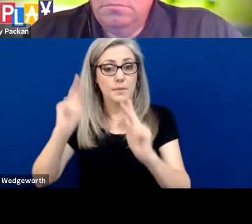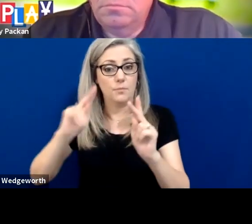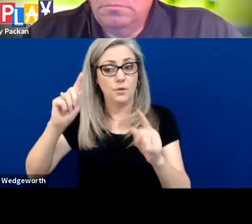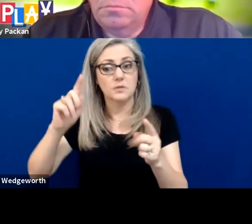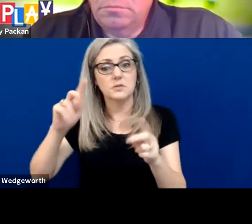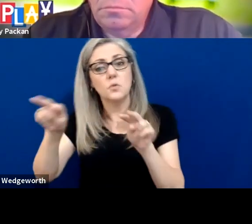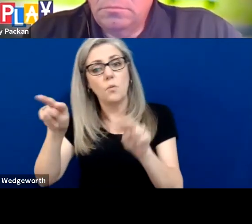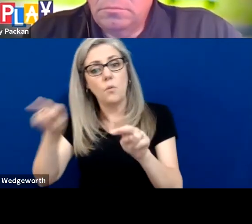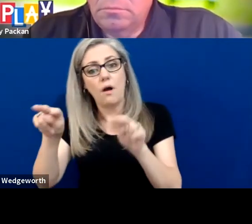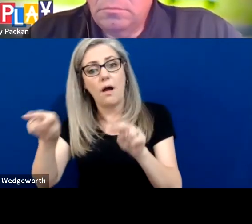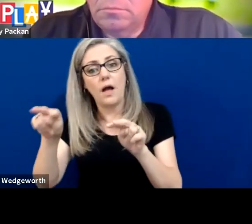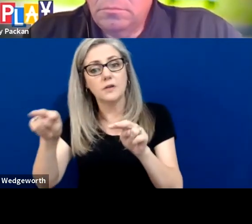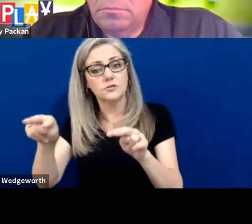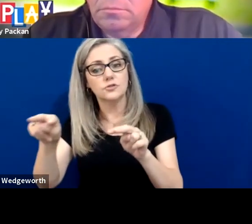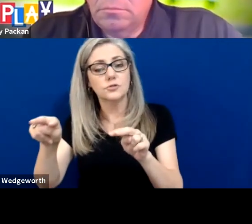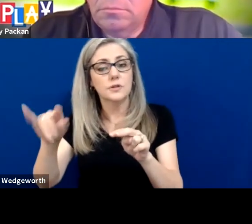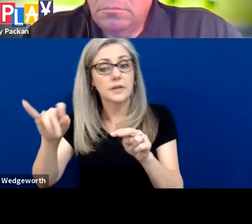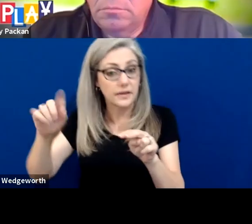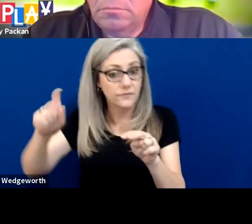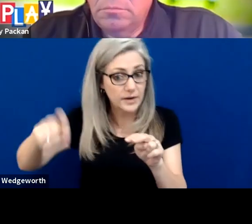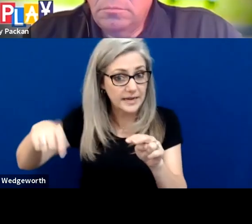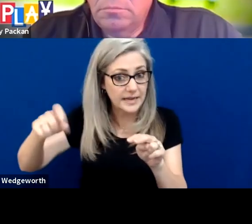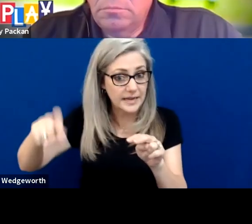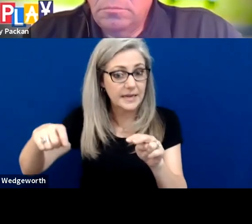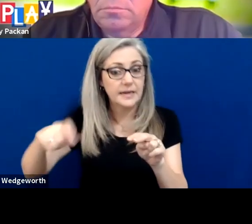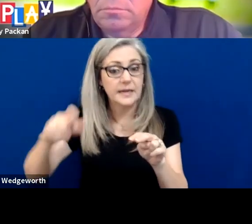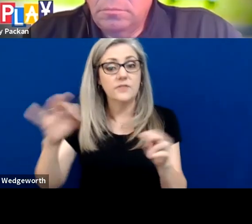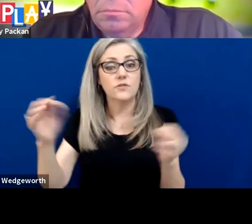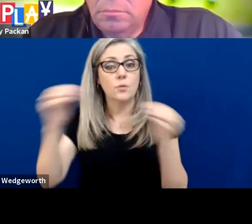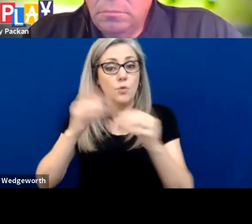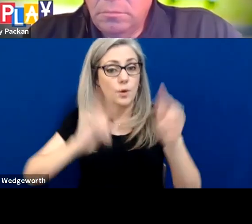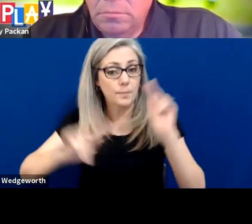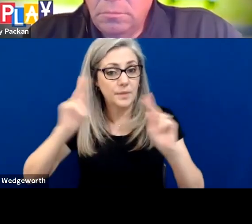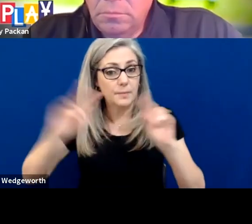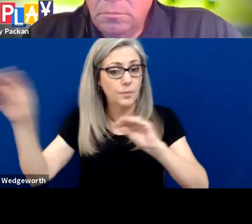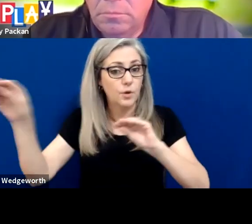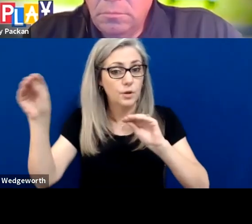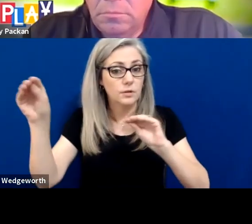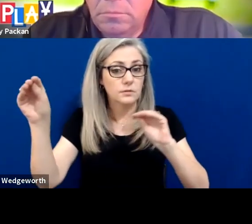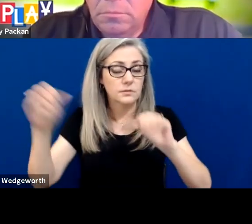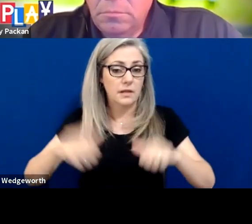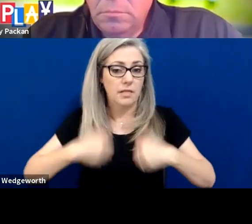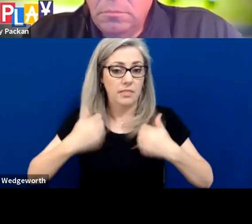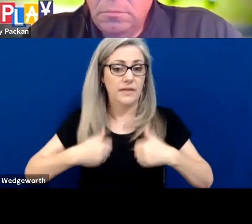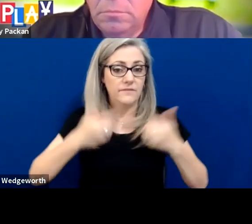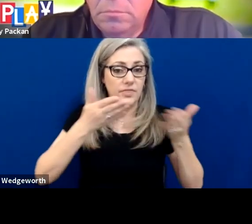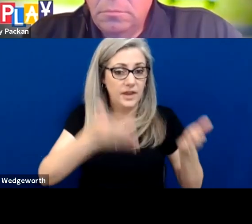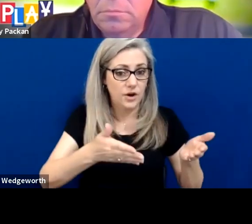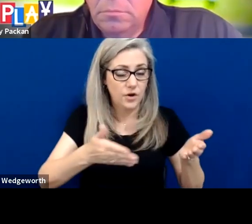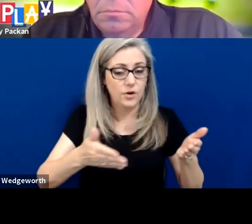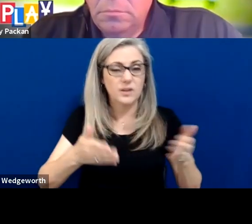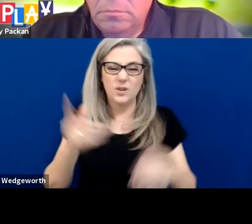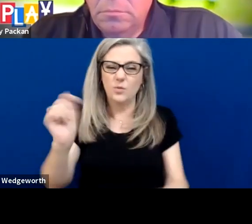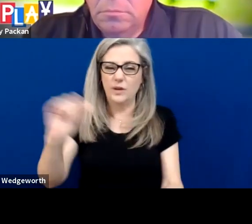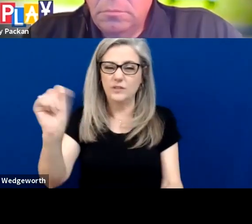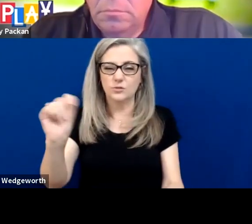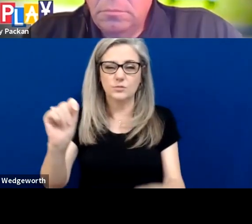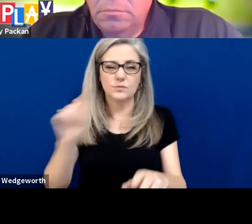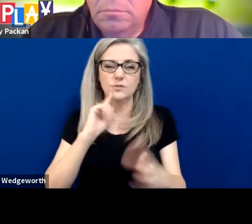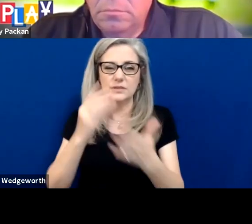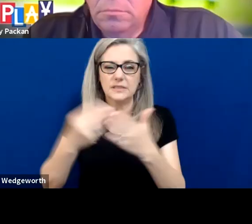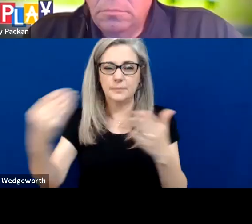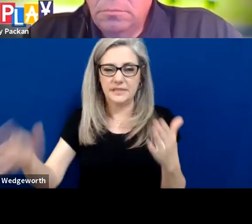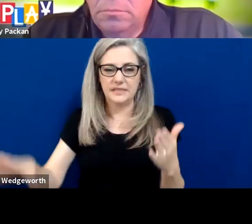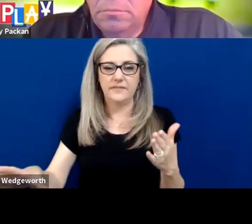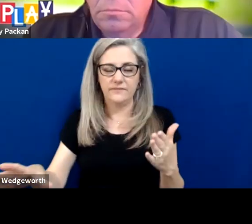as the park grew and the number of residents grew to see if a restroom was really needed. Restrooms are expensive.